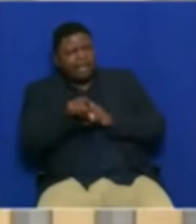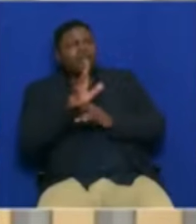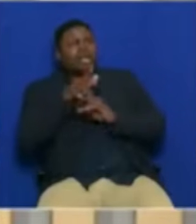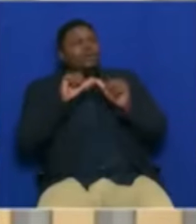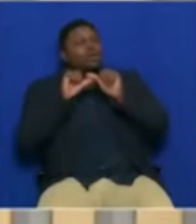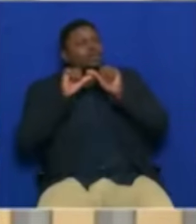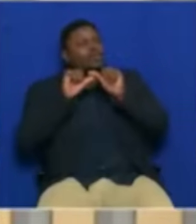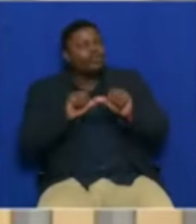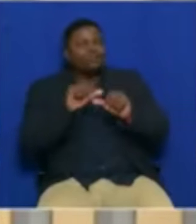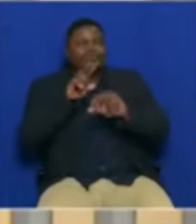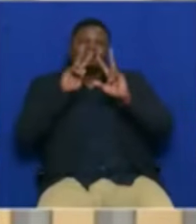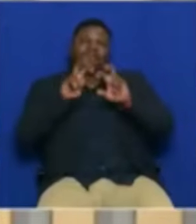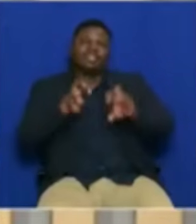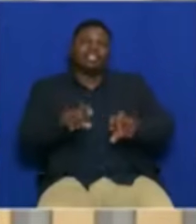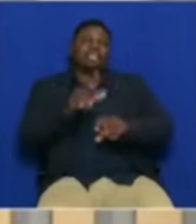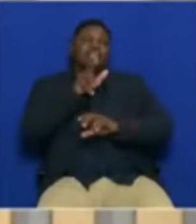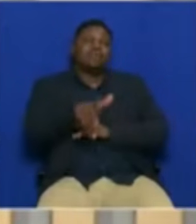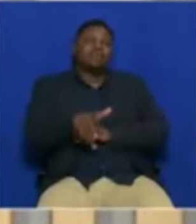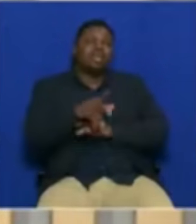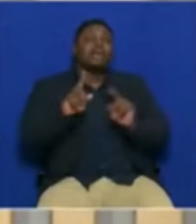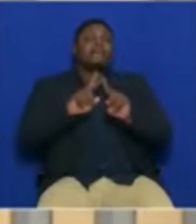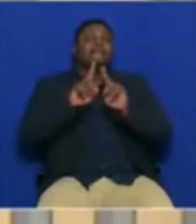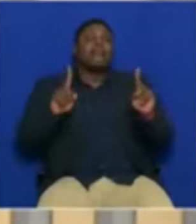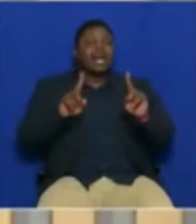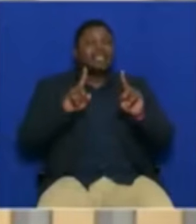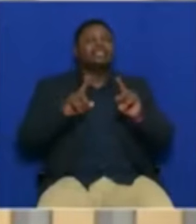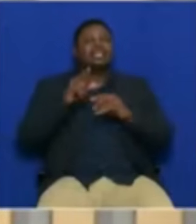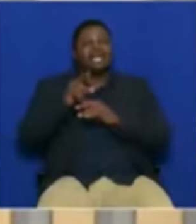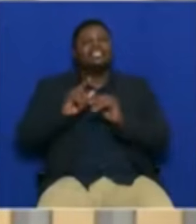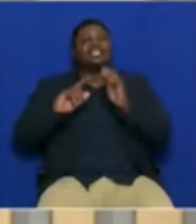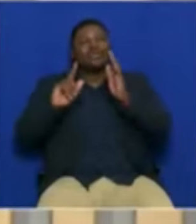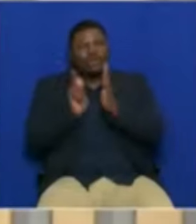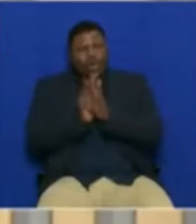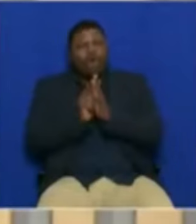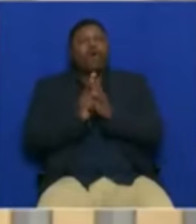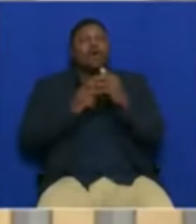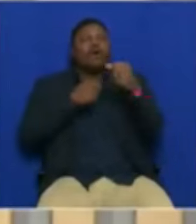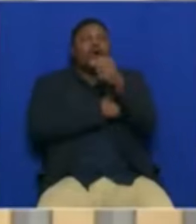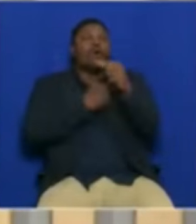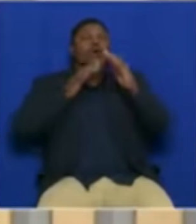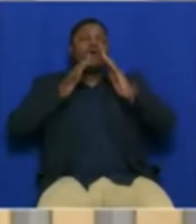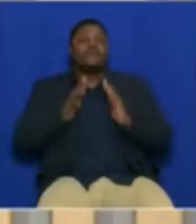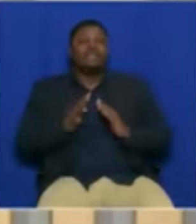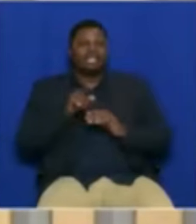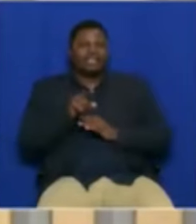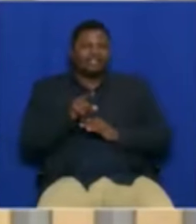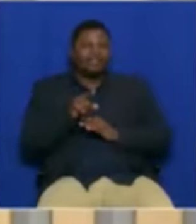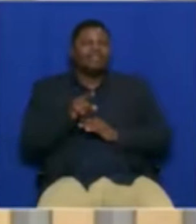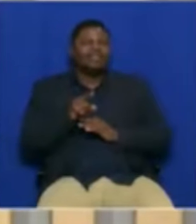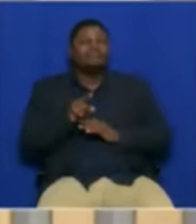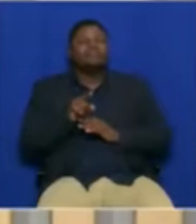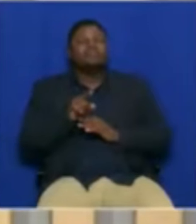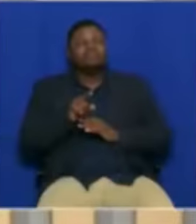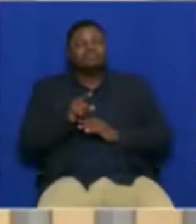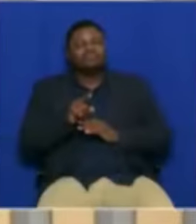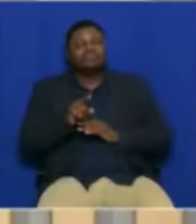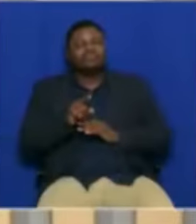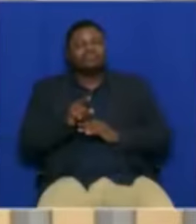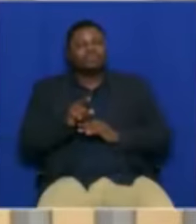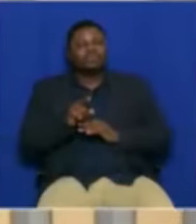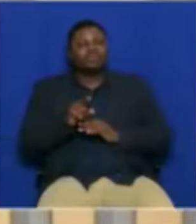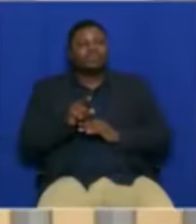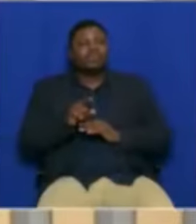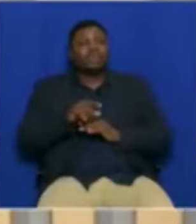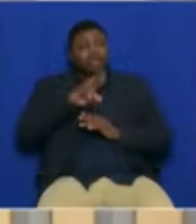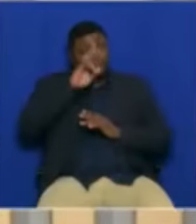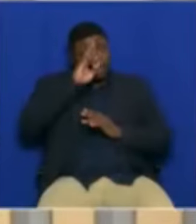I cannot ignore it. But what I'm pointing out, and I'll cut it off now, is that SAPS at the current moment, when